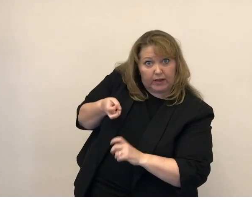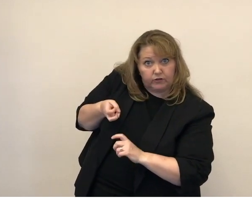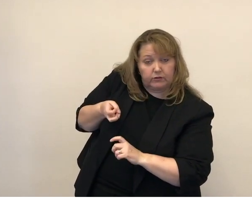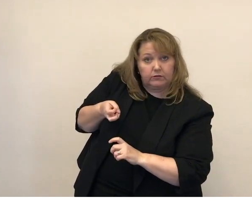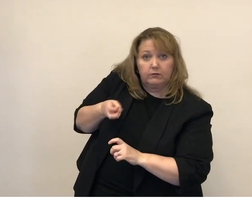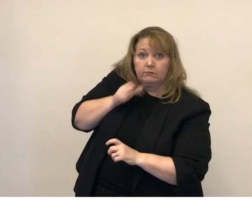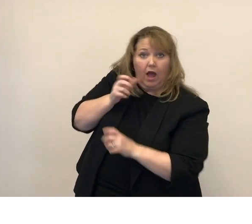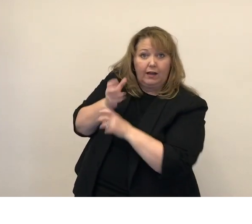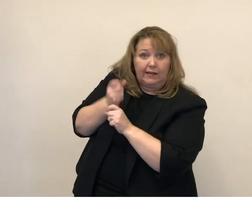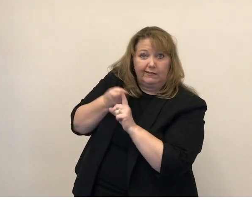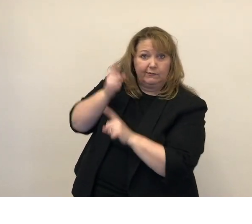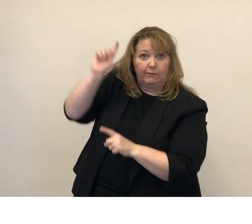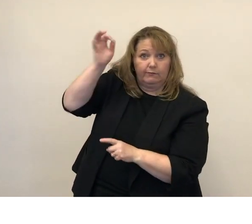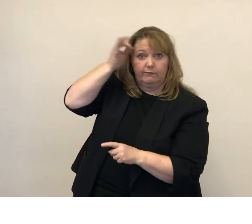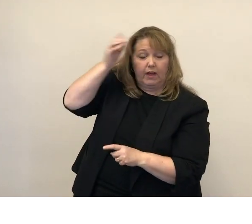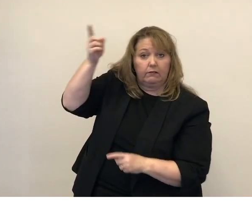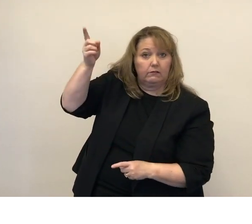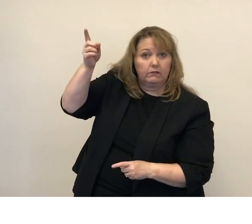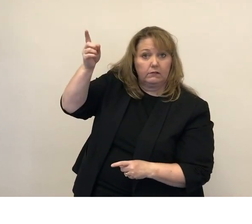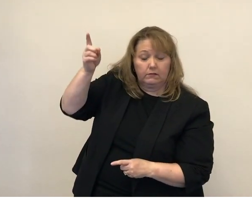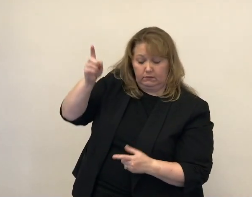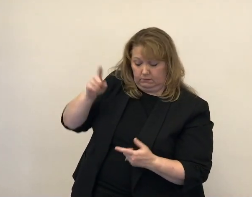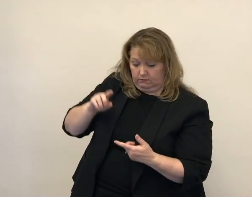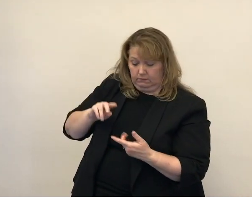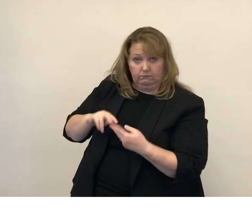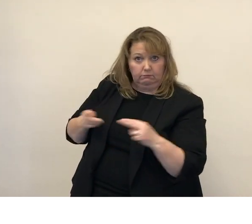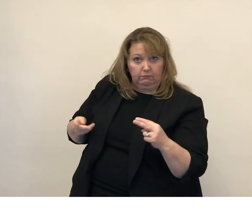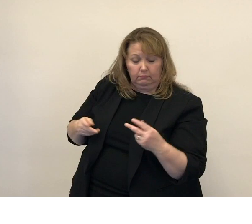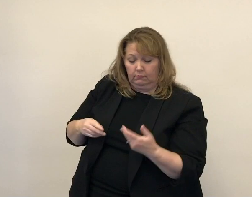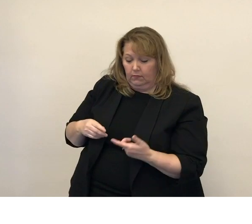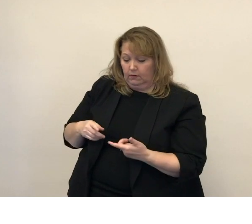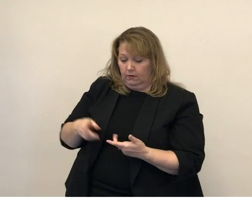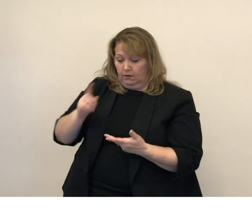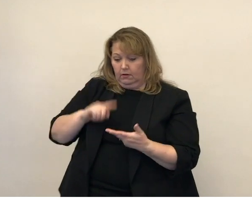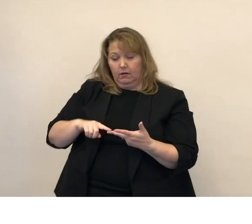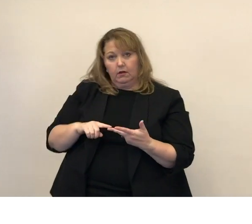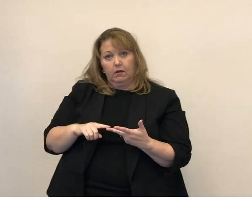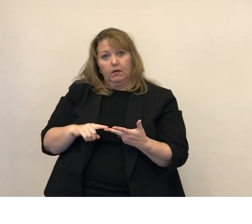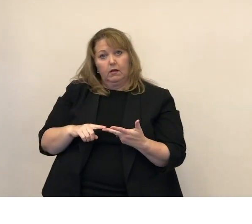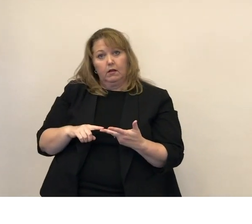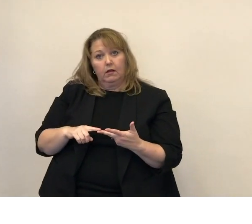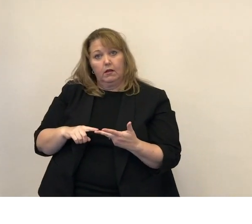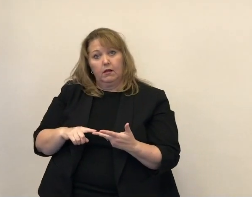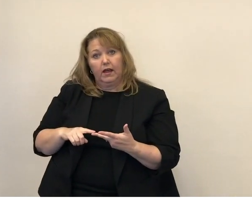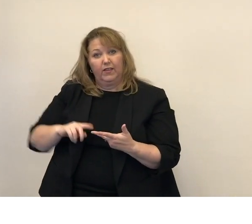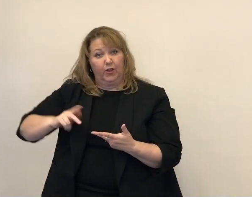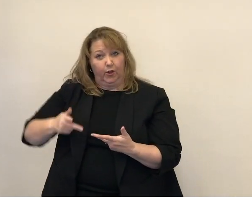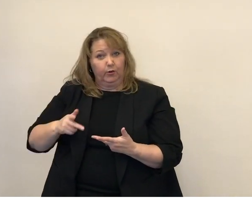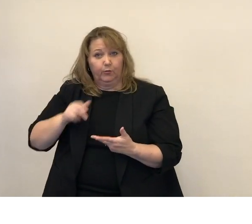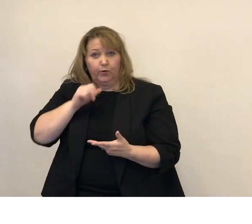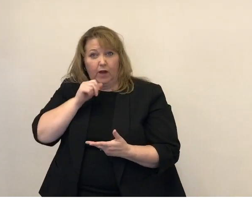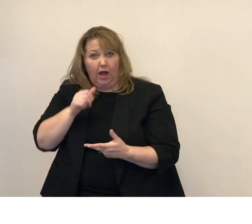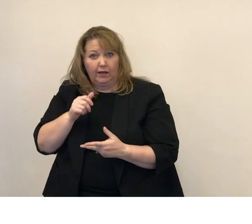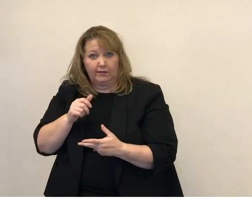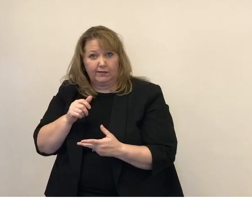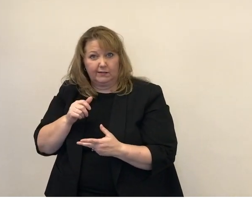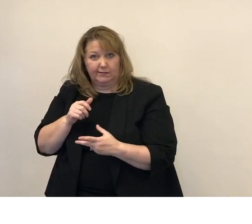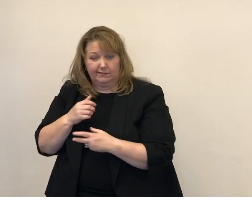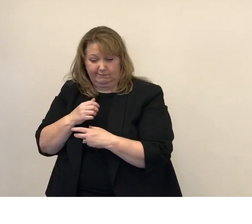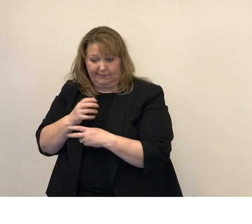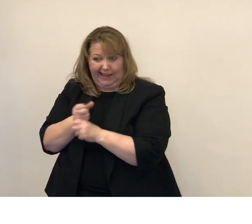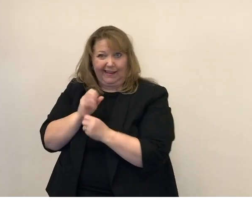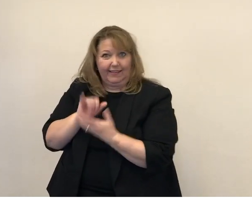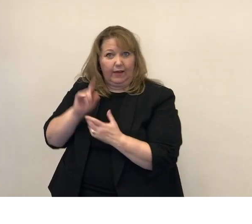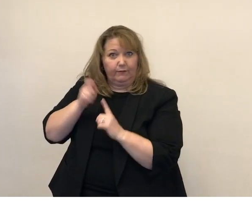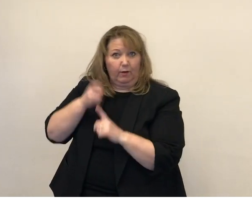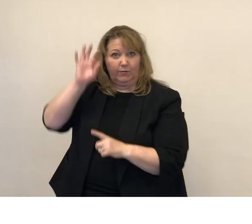DEM and the National Guard, we're able to get those with great alacrity and ease. So it's been a balance. We've been getting a lot